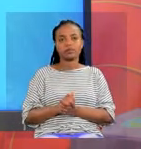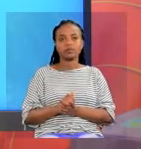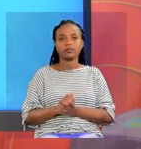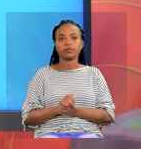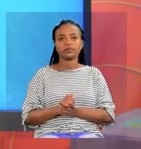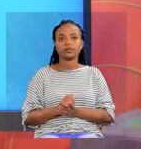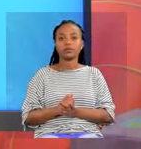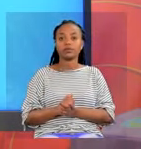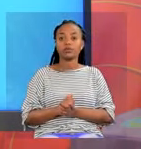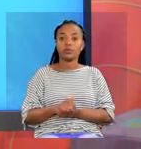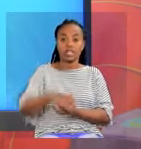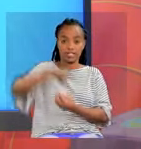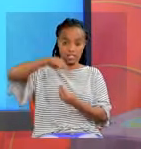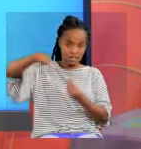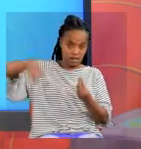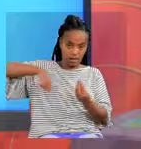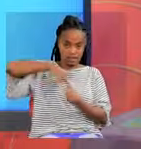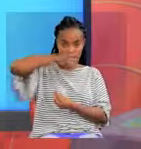the circle